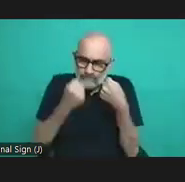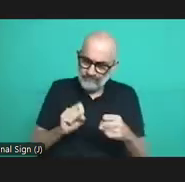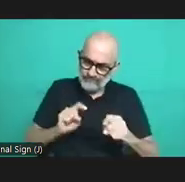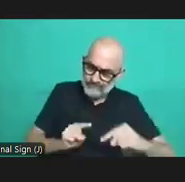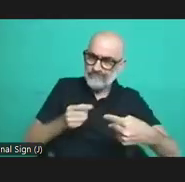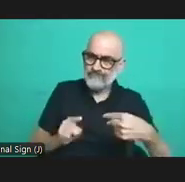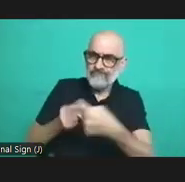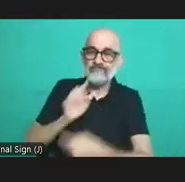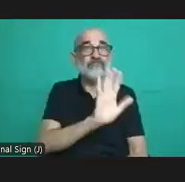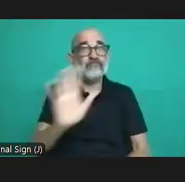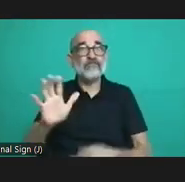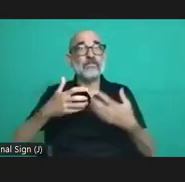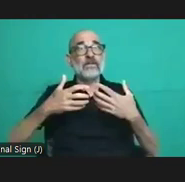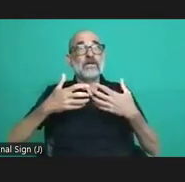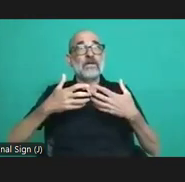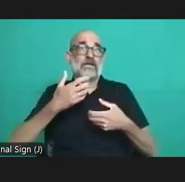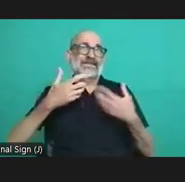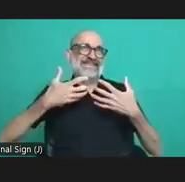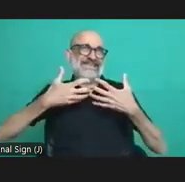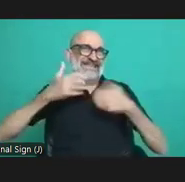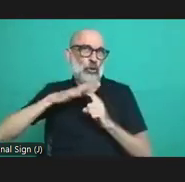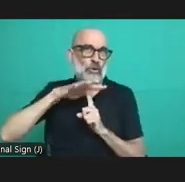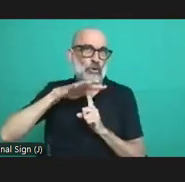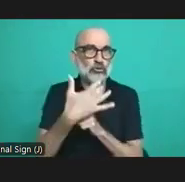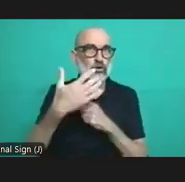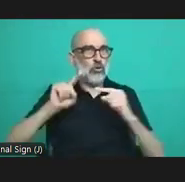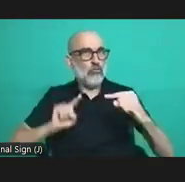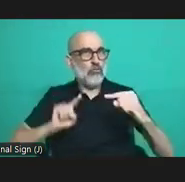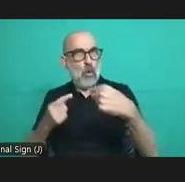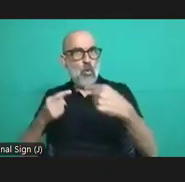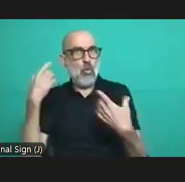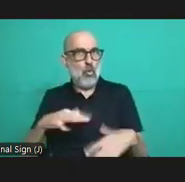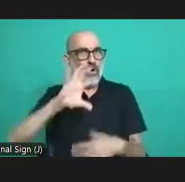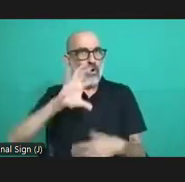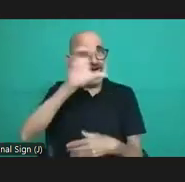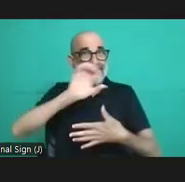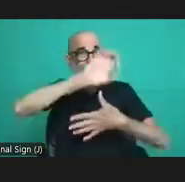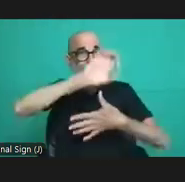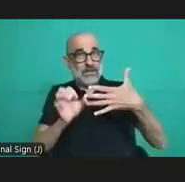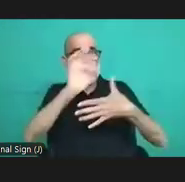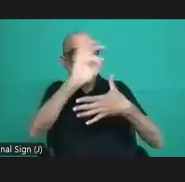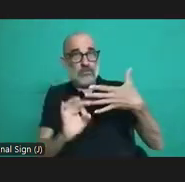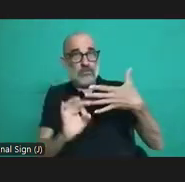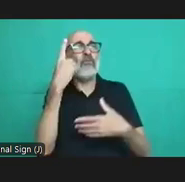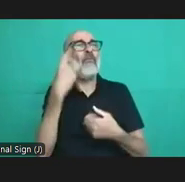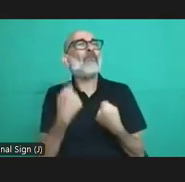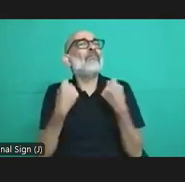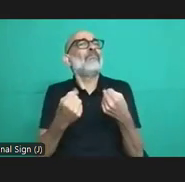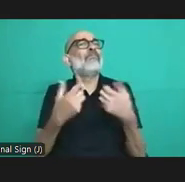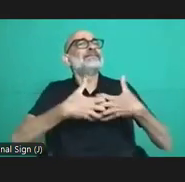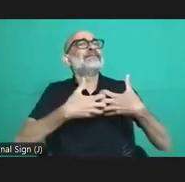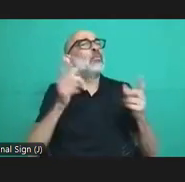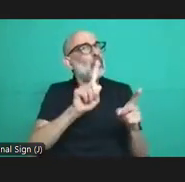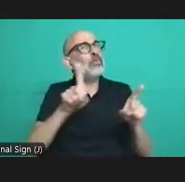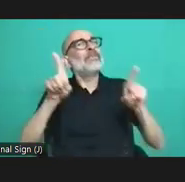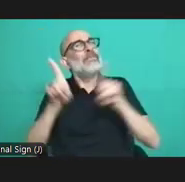resources. And so in concluding, we really hope that today's discussion and reflection will motivate each of us in our